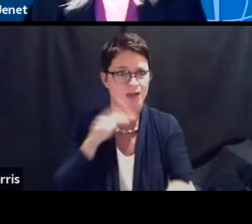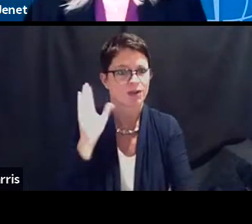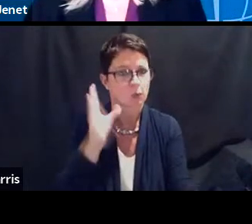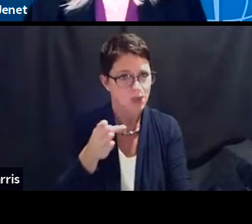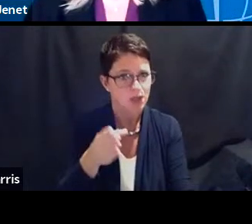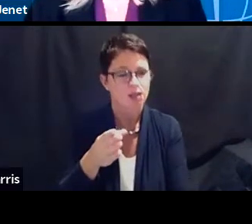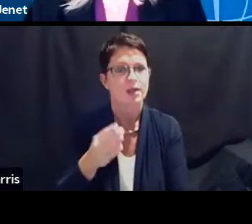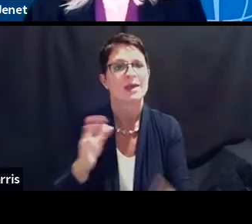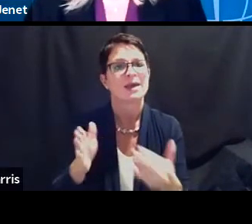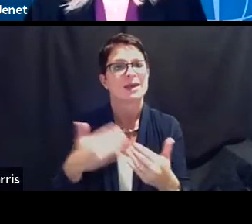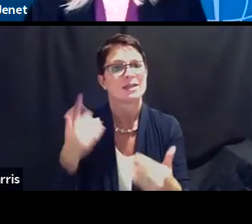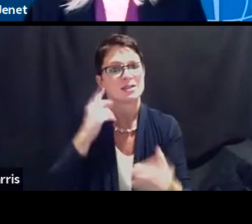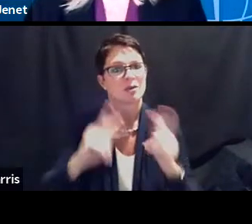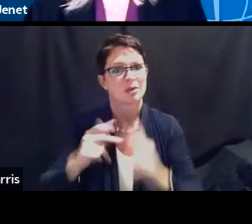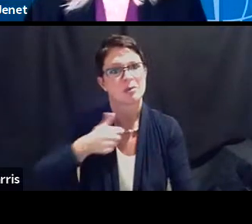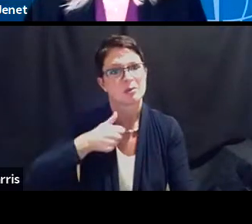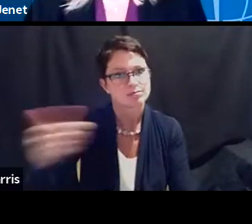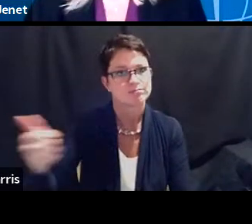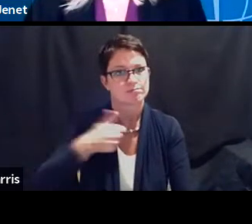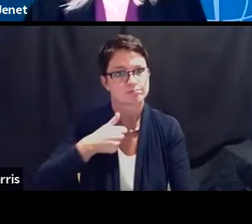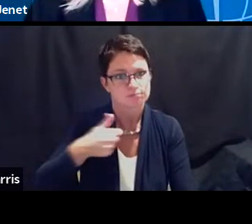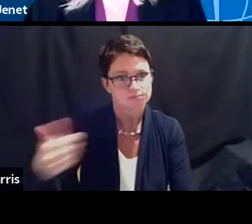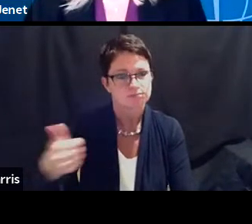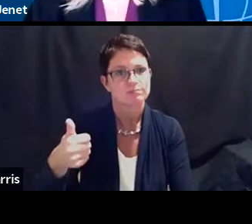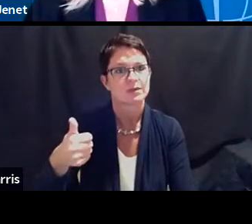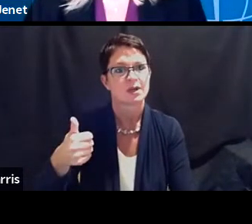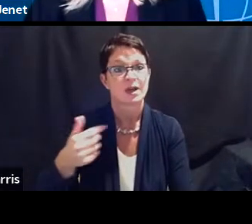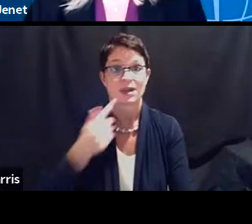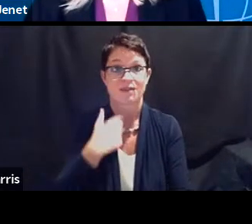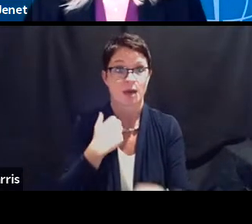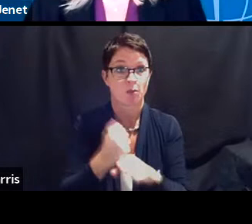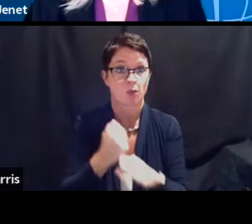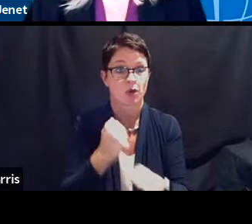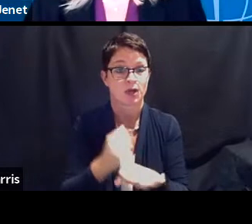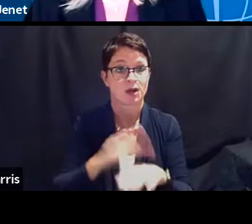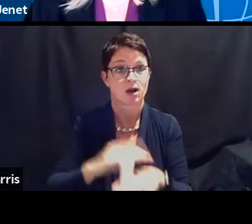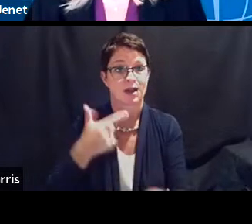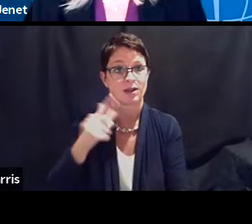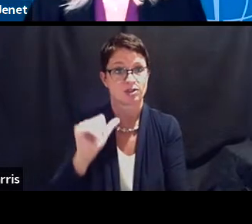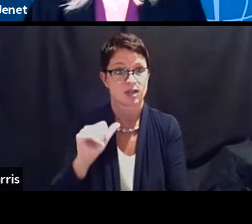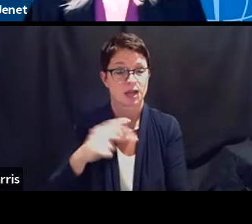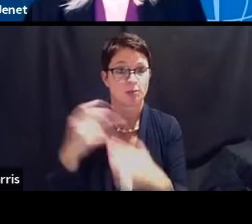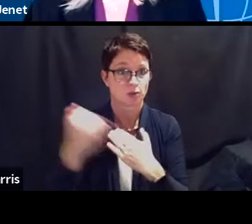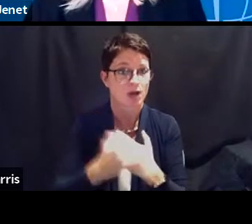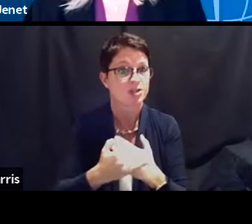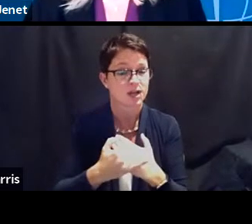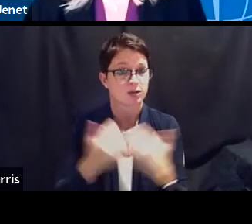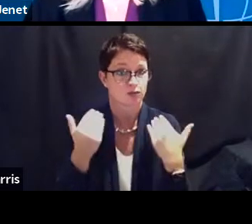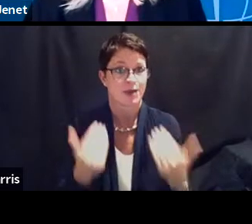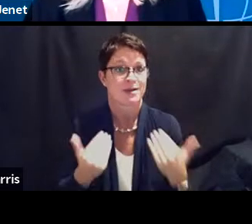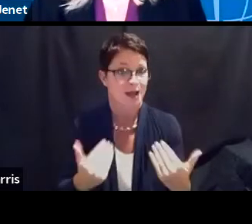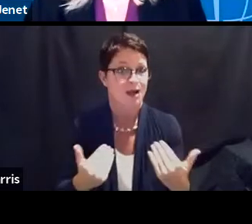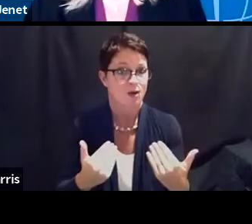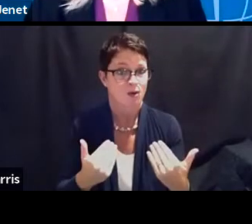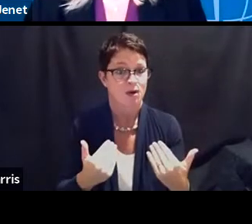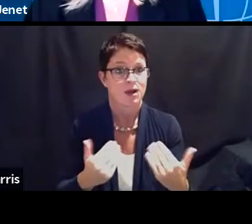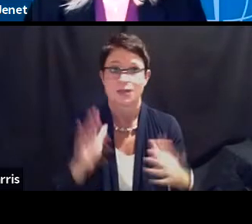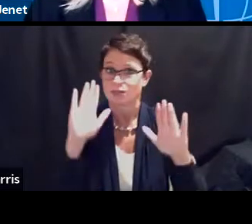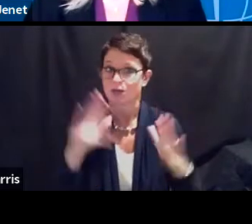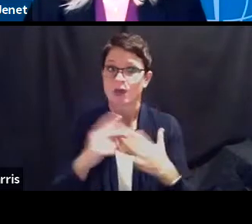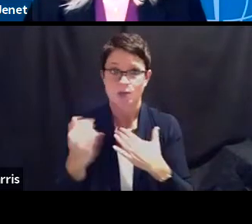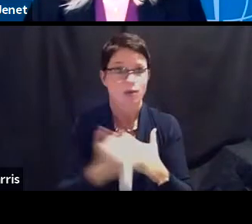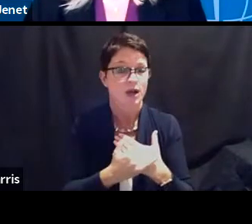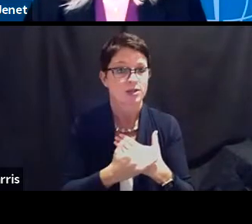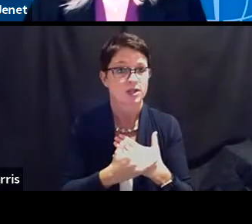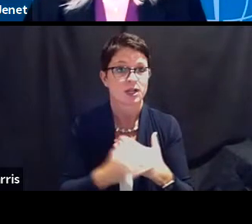lot easier for people to get to and from. If I'm actually working on the LaGuardia project right now. It's a great project. It's